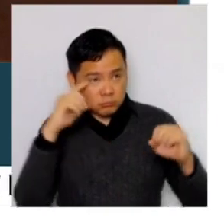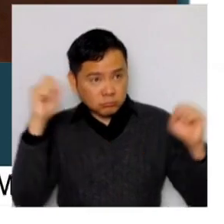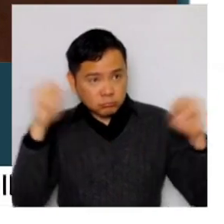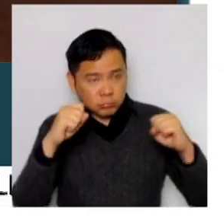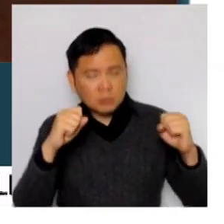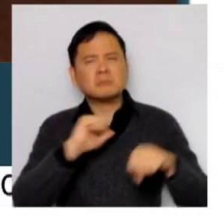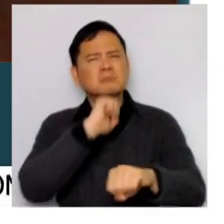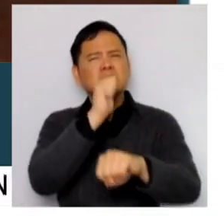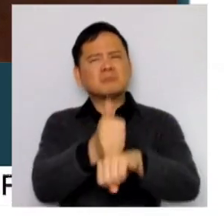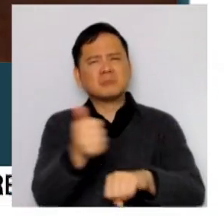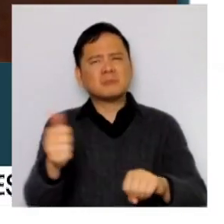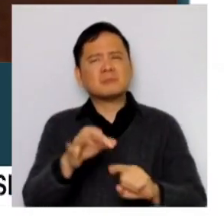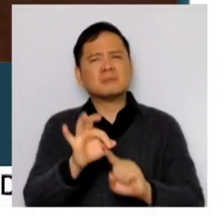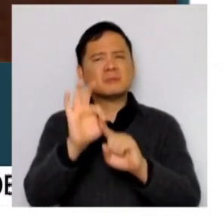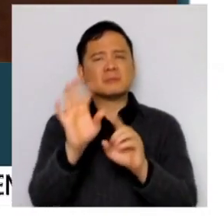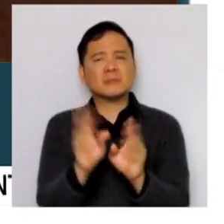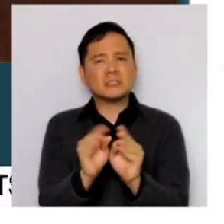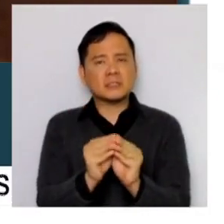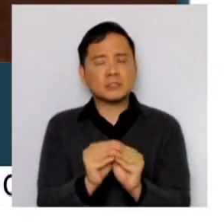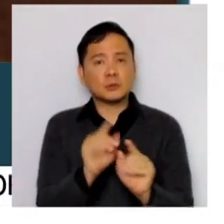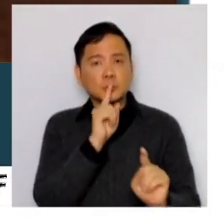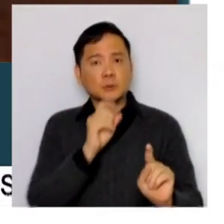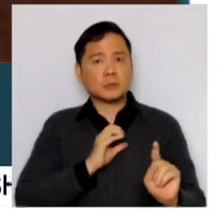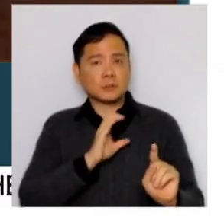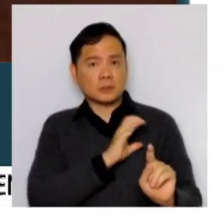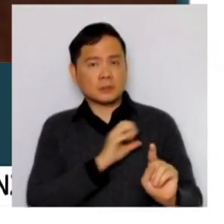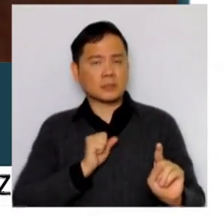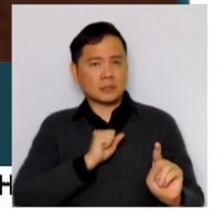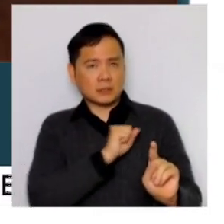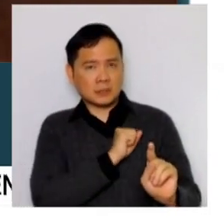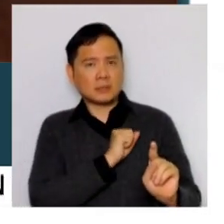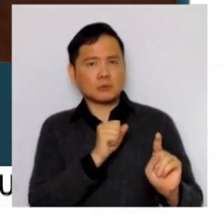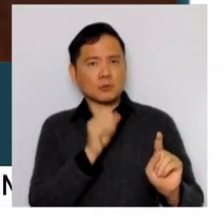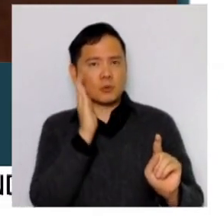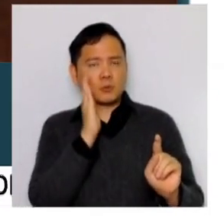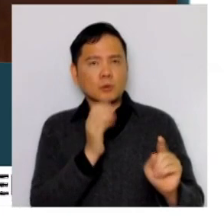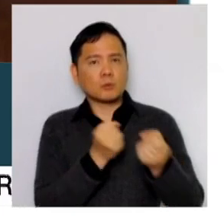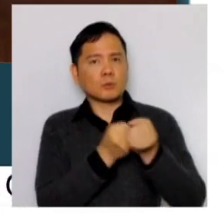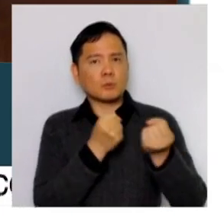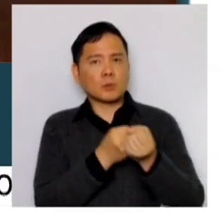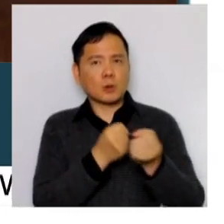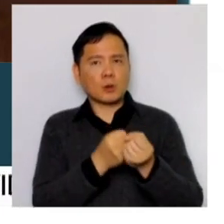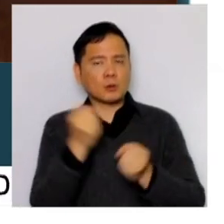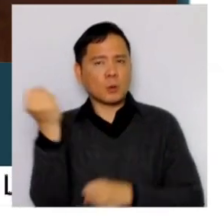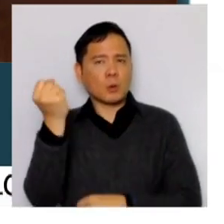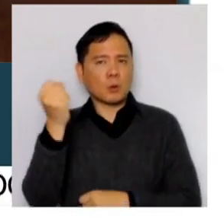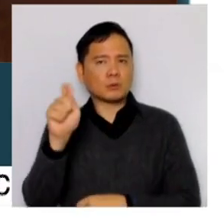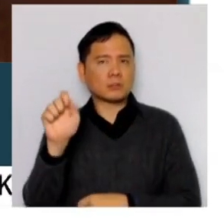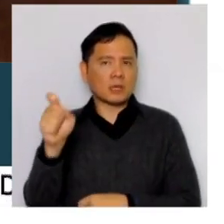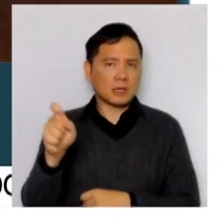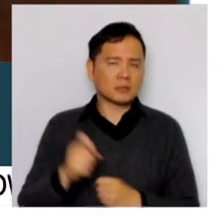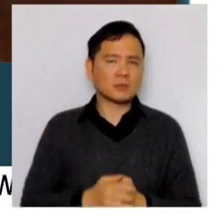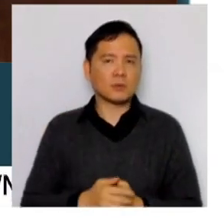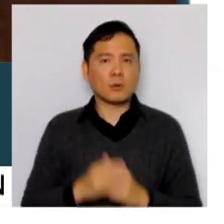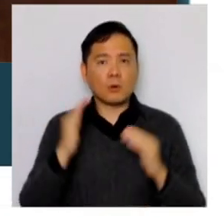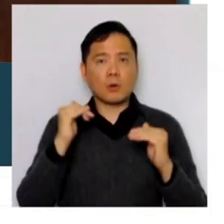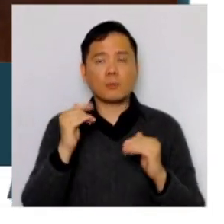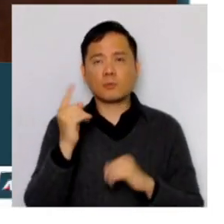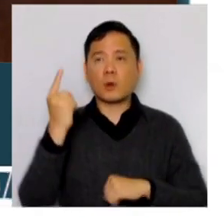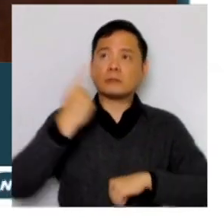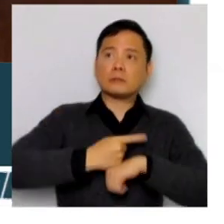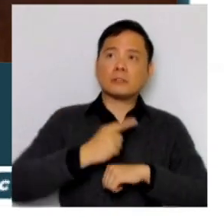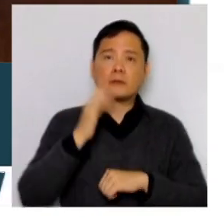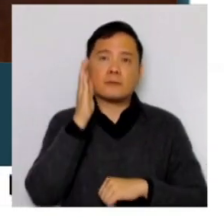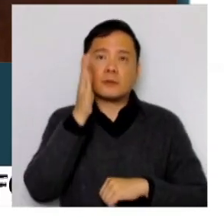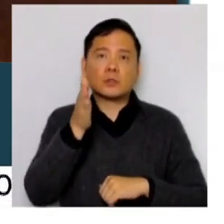assure you that the congressmen and the senators will react favorably. In one day, we can pass a resolution which has the effect of a